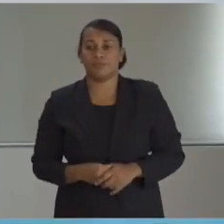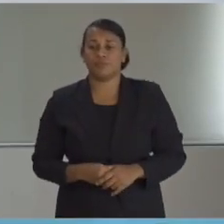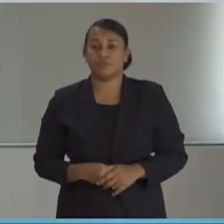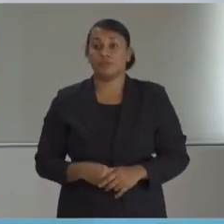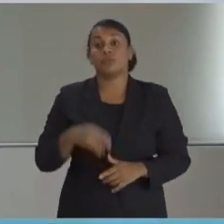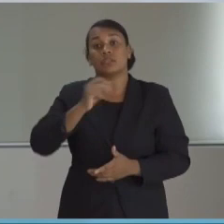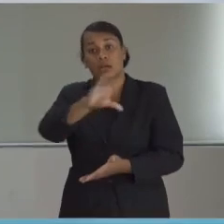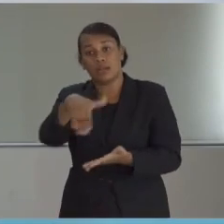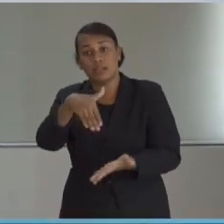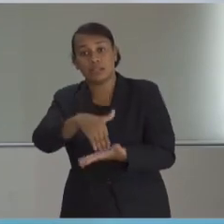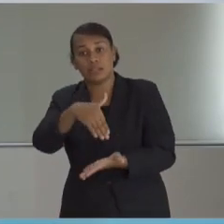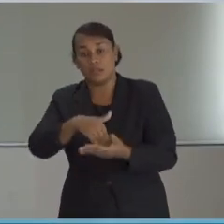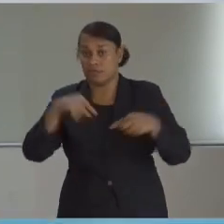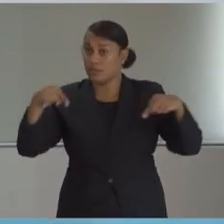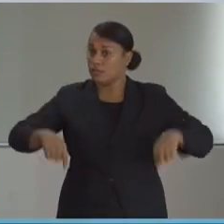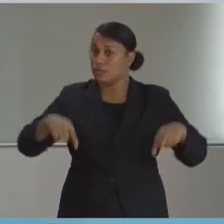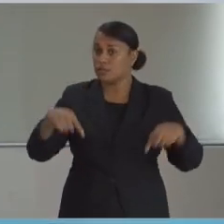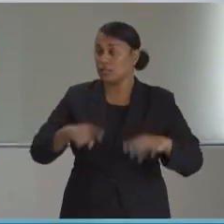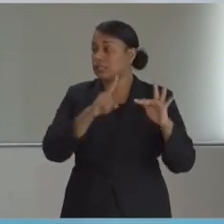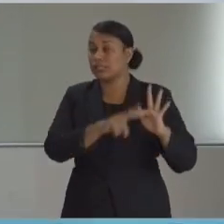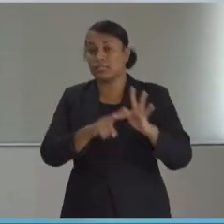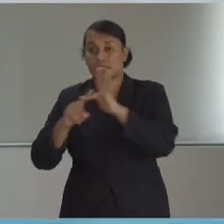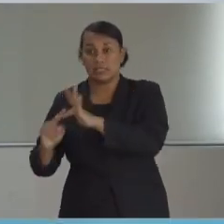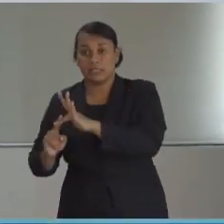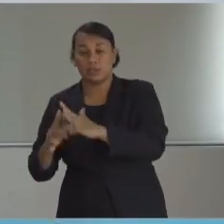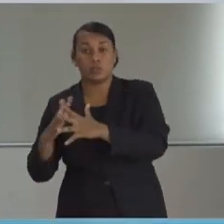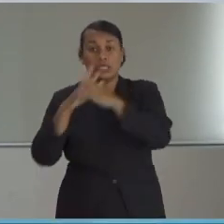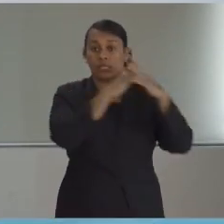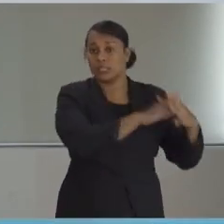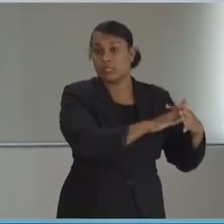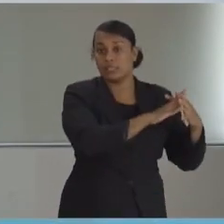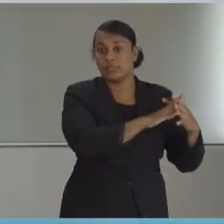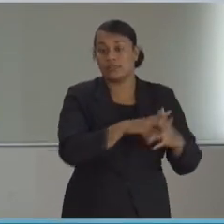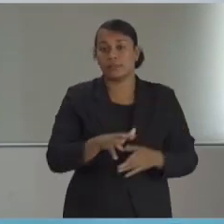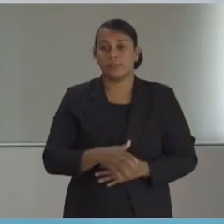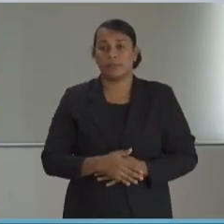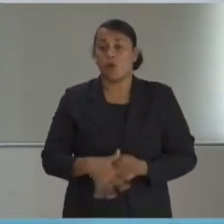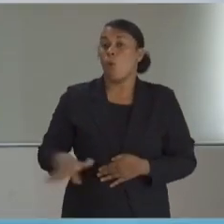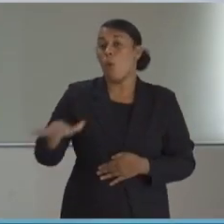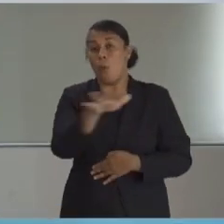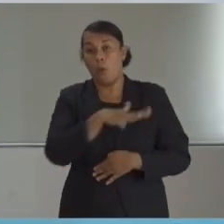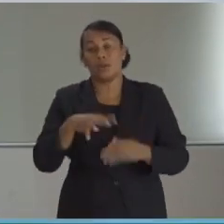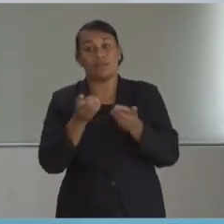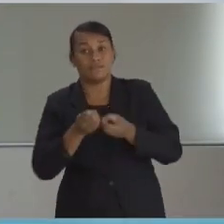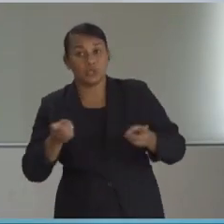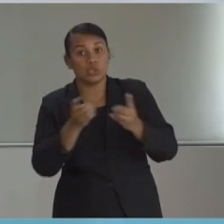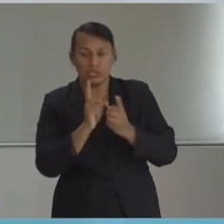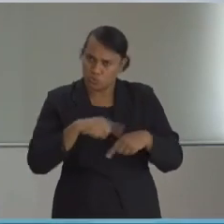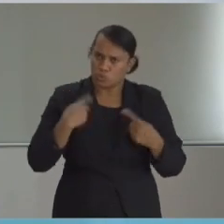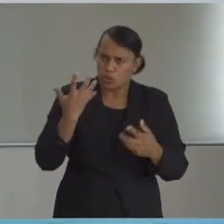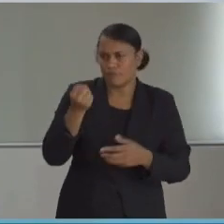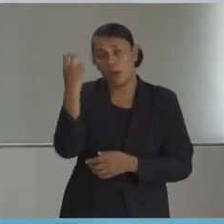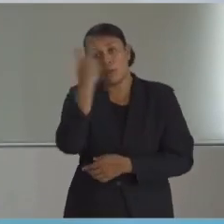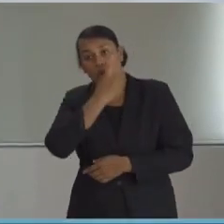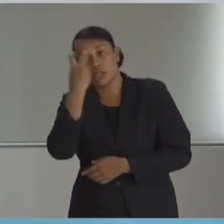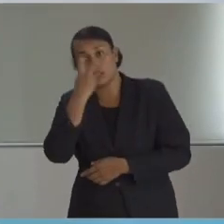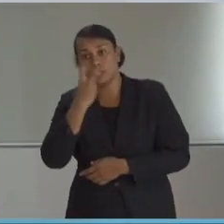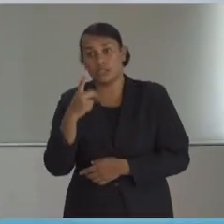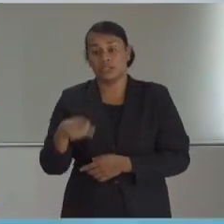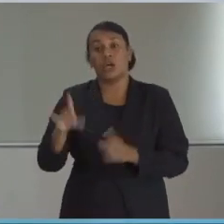Division, the Eastern Division, and the Western Division. Again, the key priorities for us,